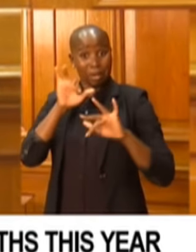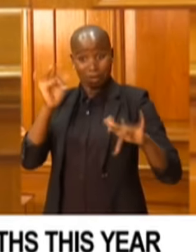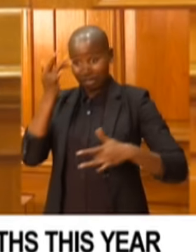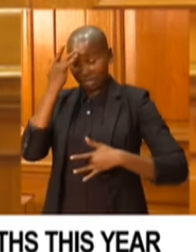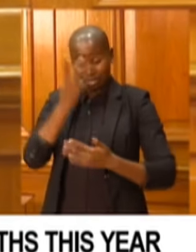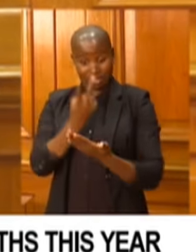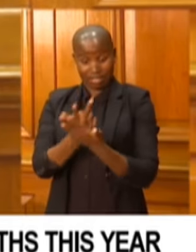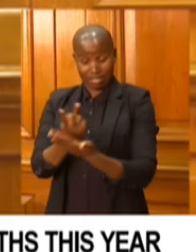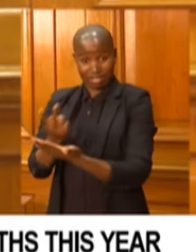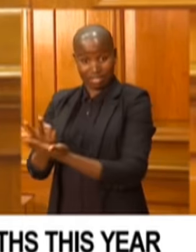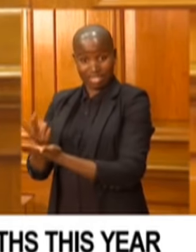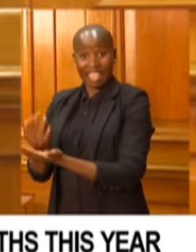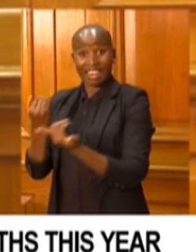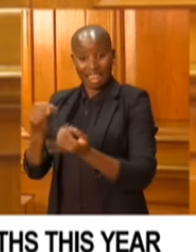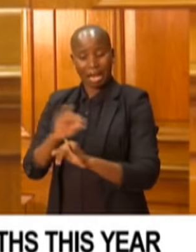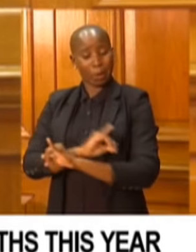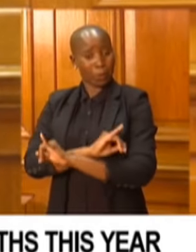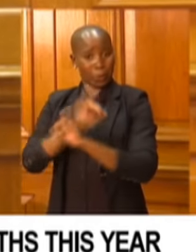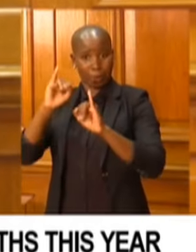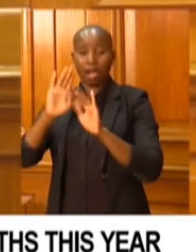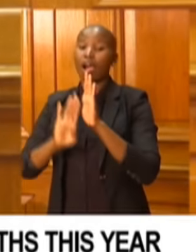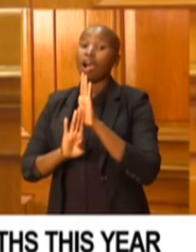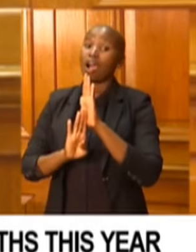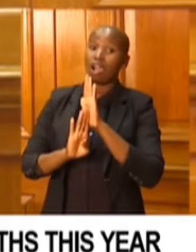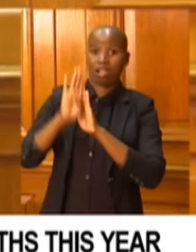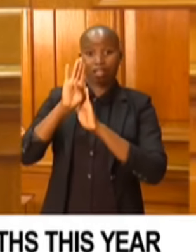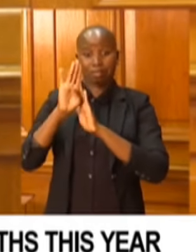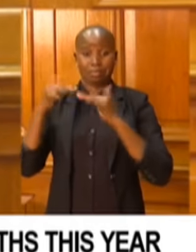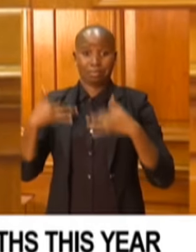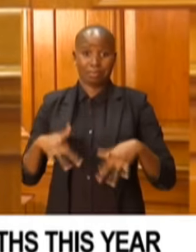much higher now than during the first wave.